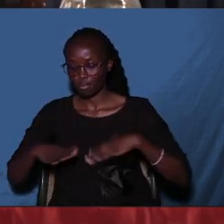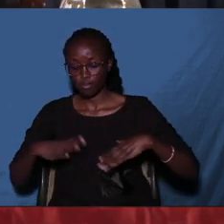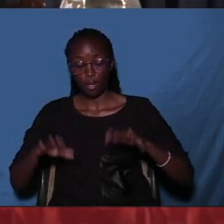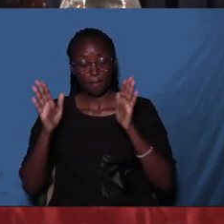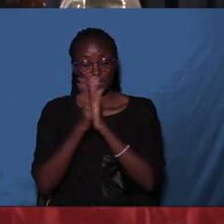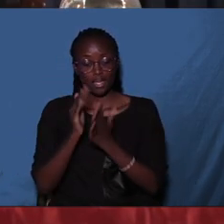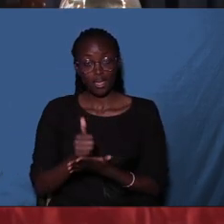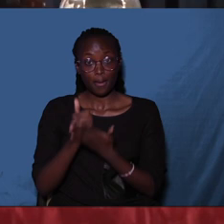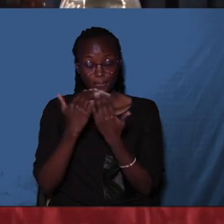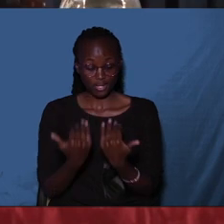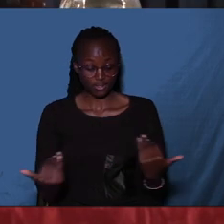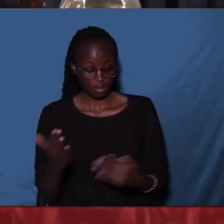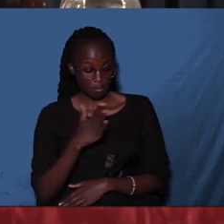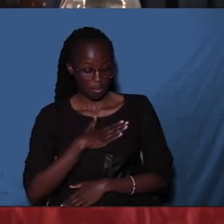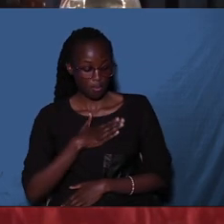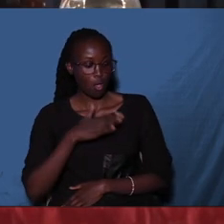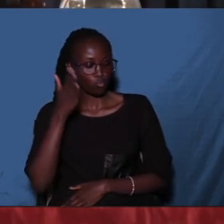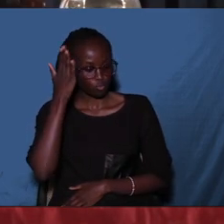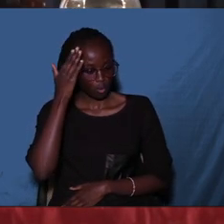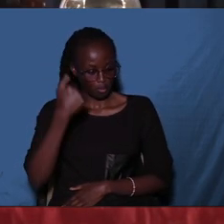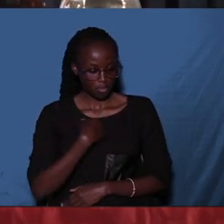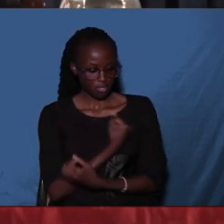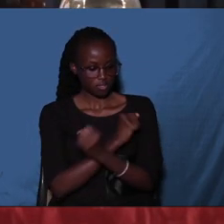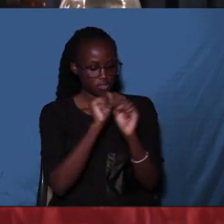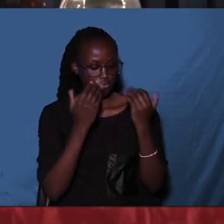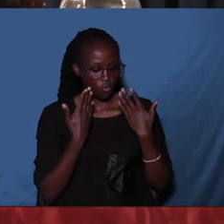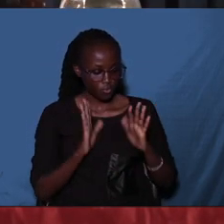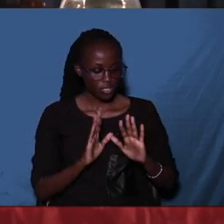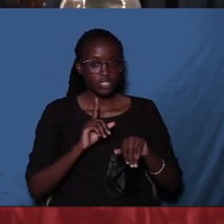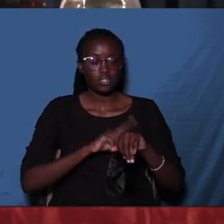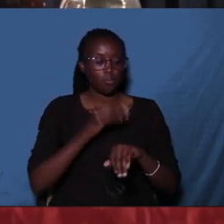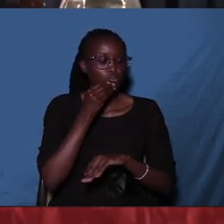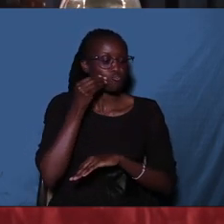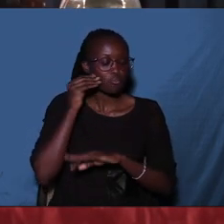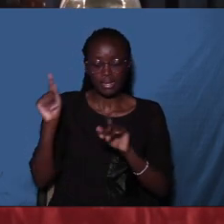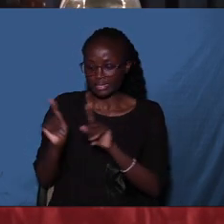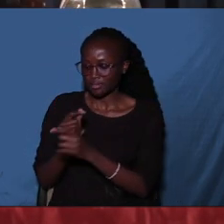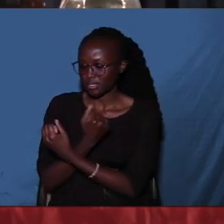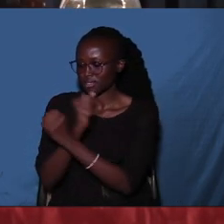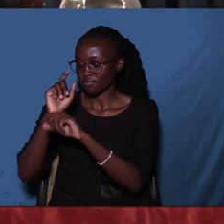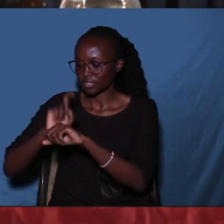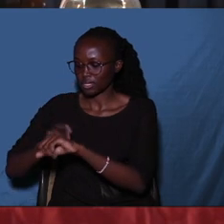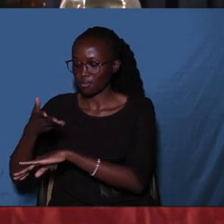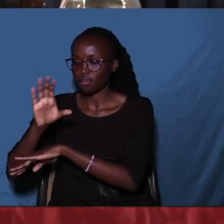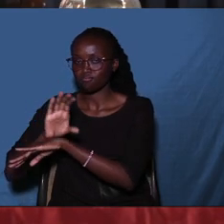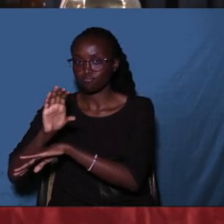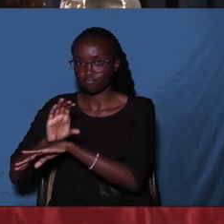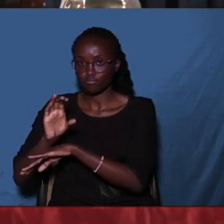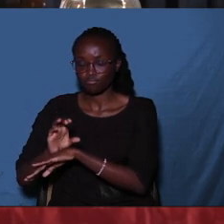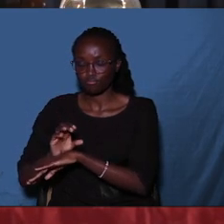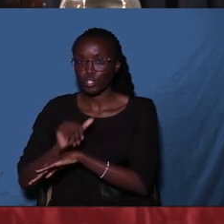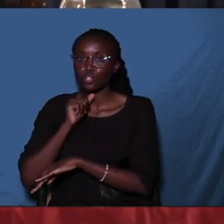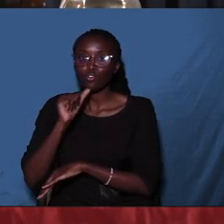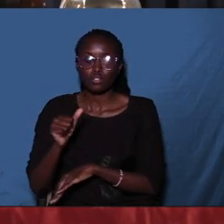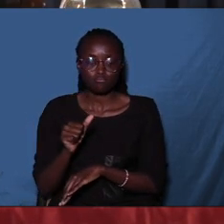my children will know me as a born again father in at home, as a born again father in church. Not